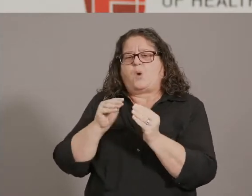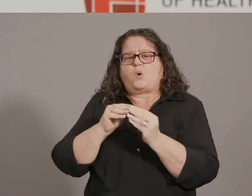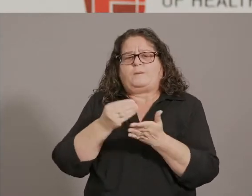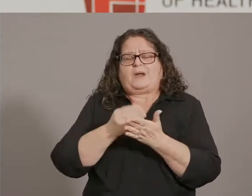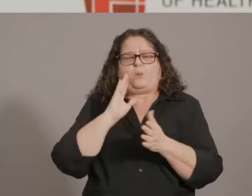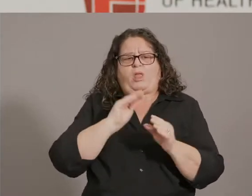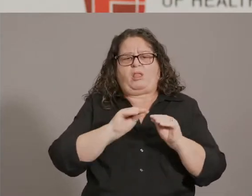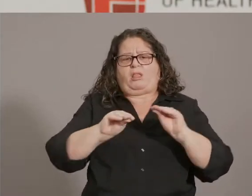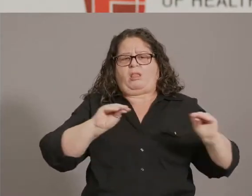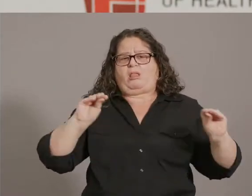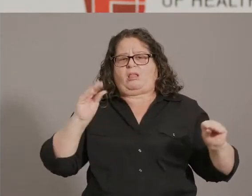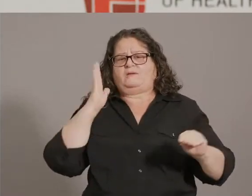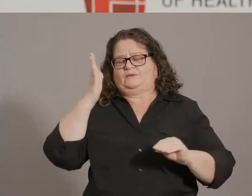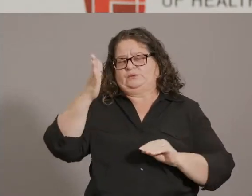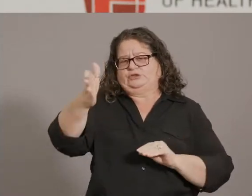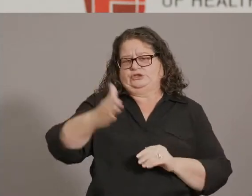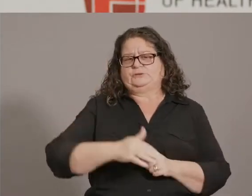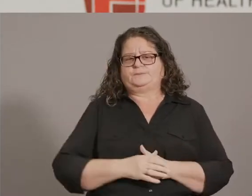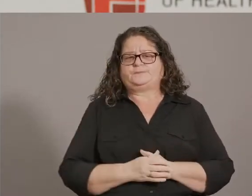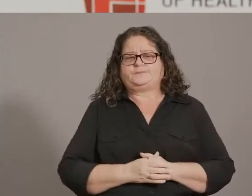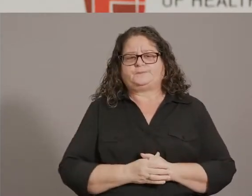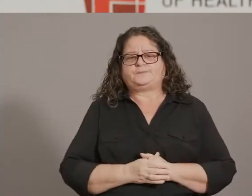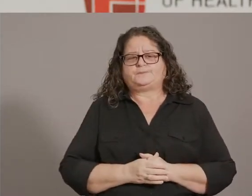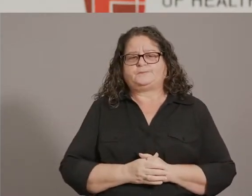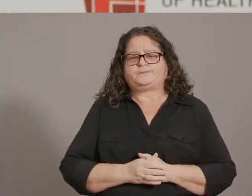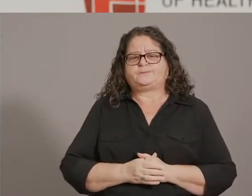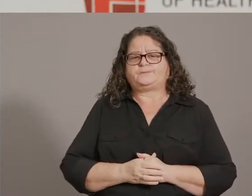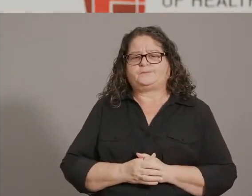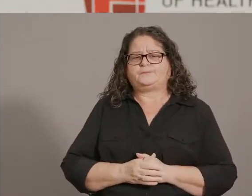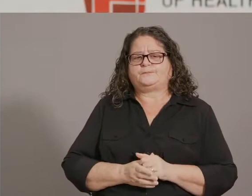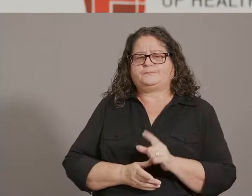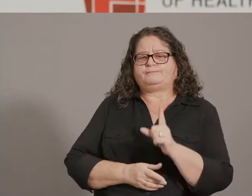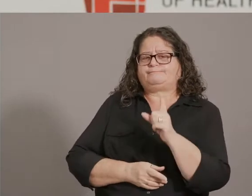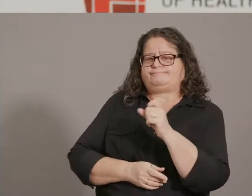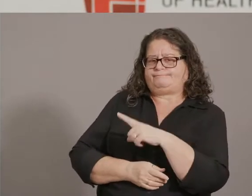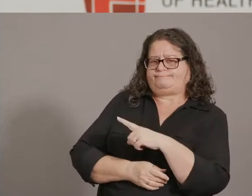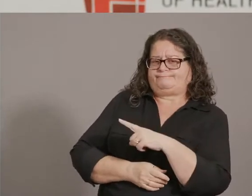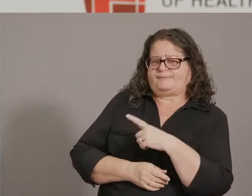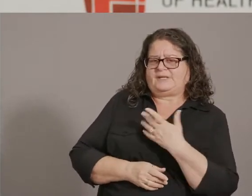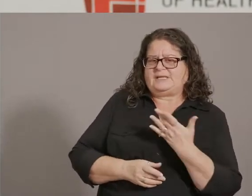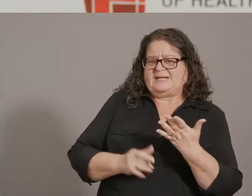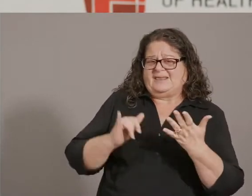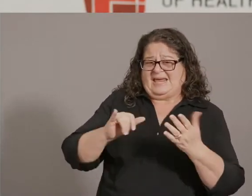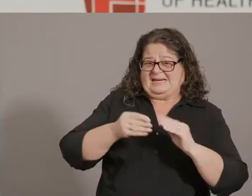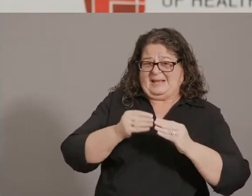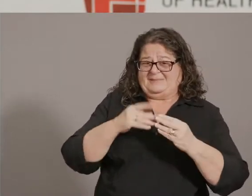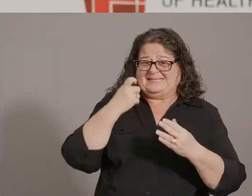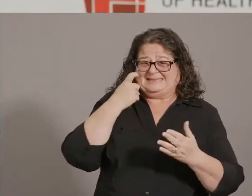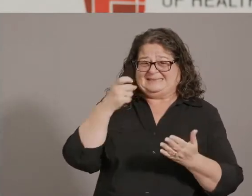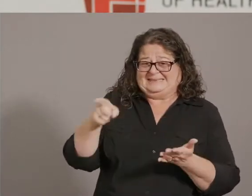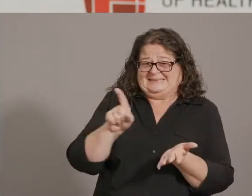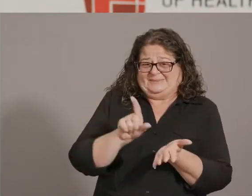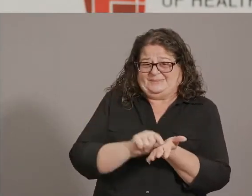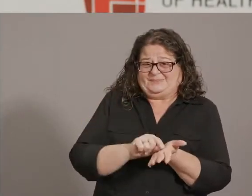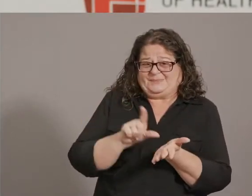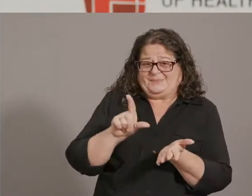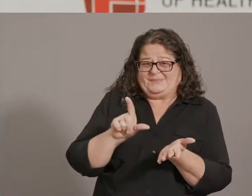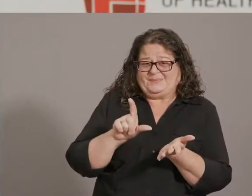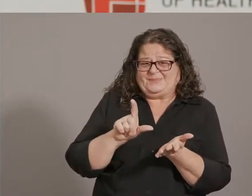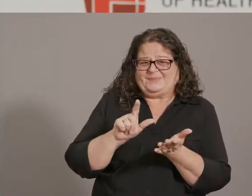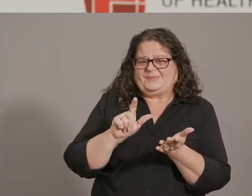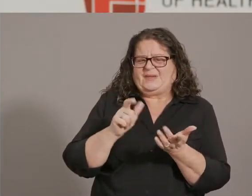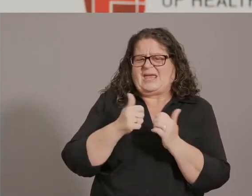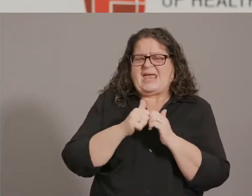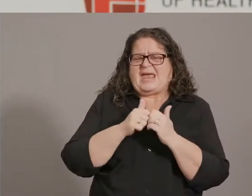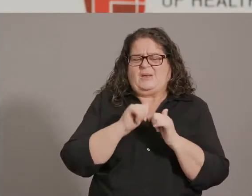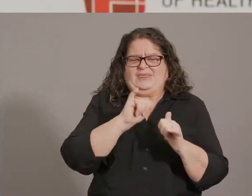And I looked at the numbers that were sent out with Steve's press release. Yeah. How is the money divided? Is it a